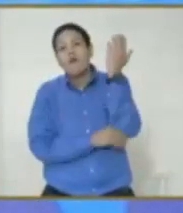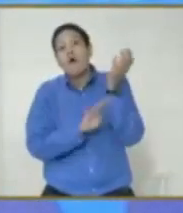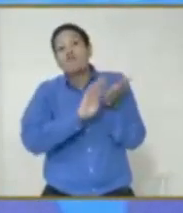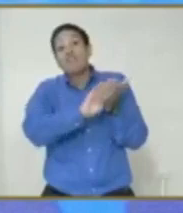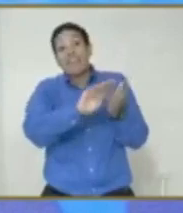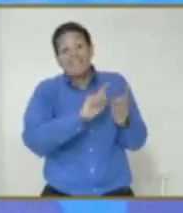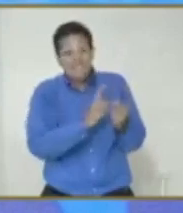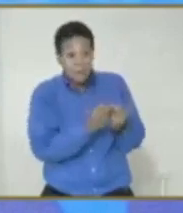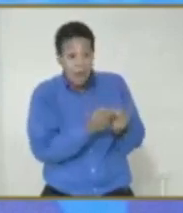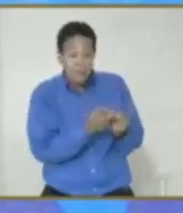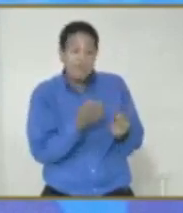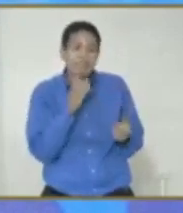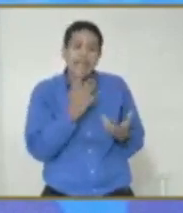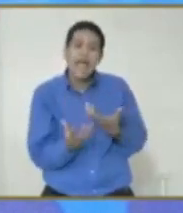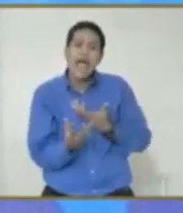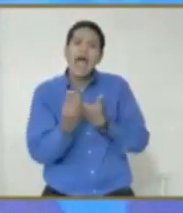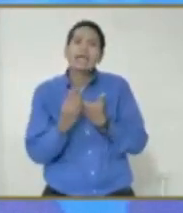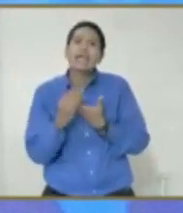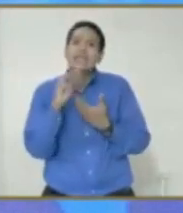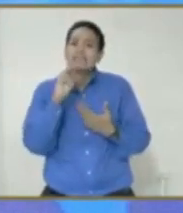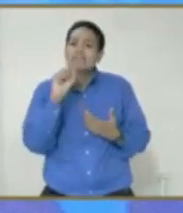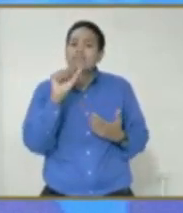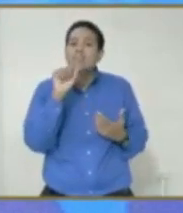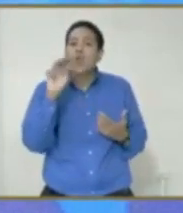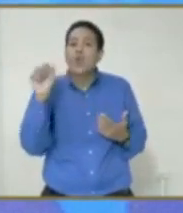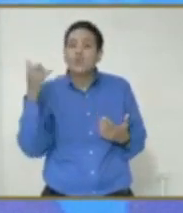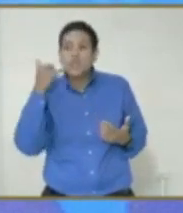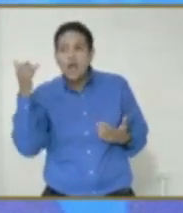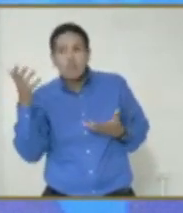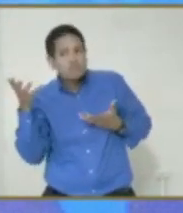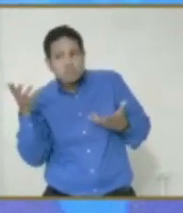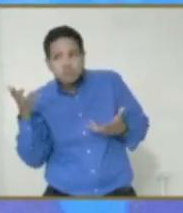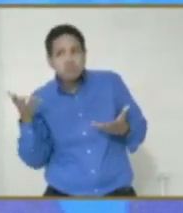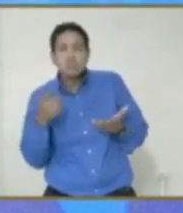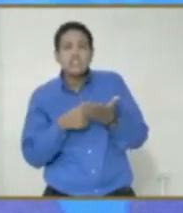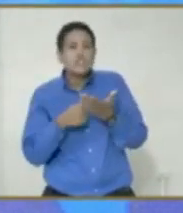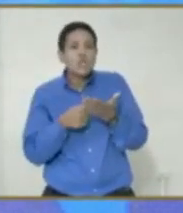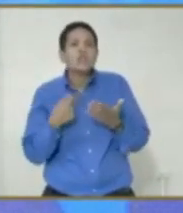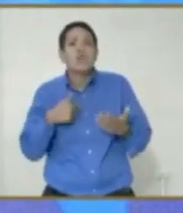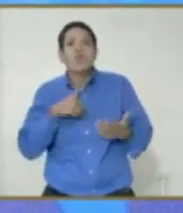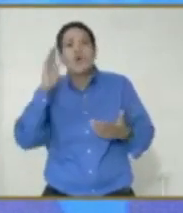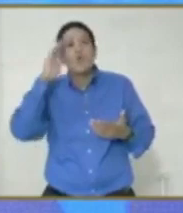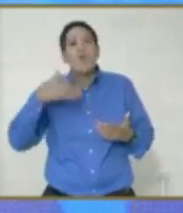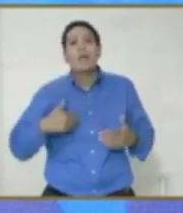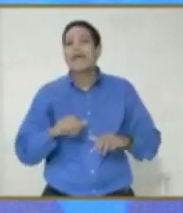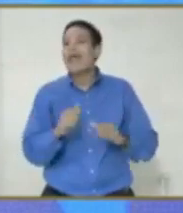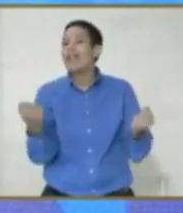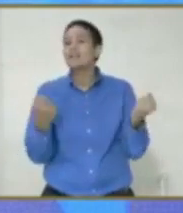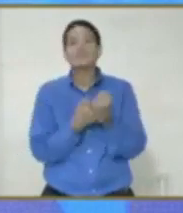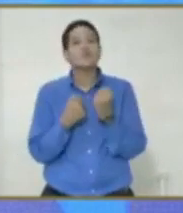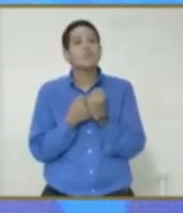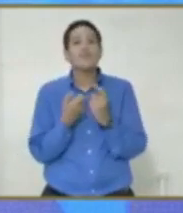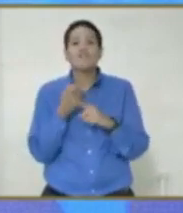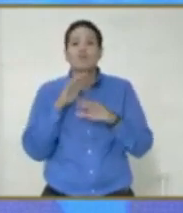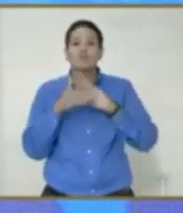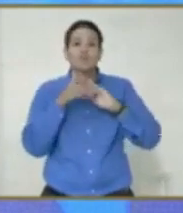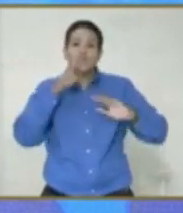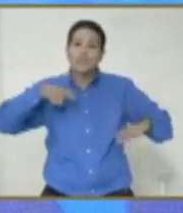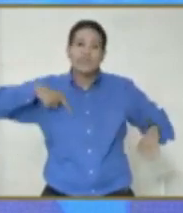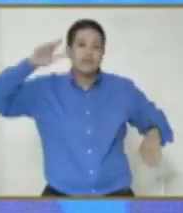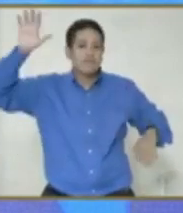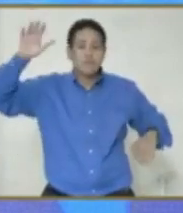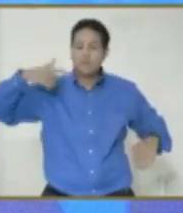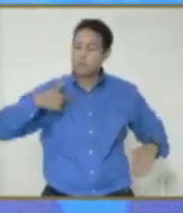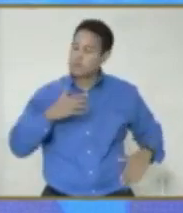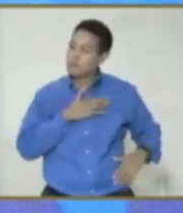Department, and engage Ms. Lewis in those discussions, and we will welcome any assistance that we can